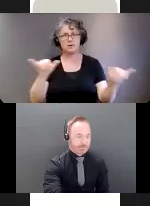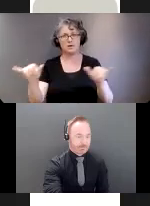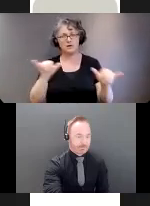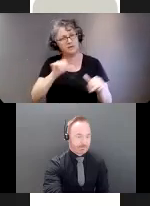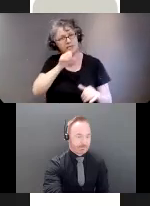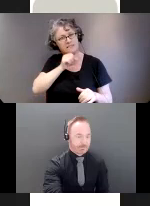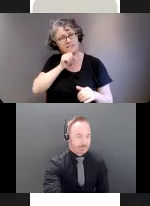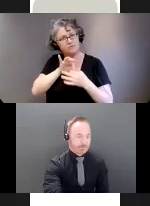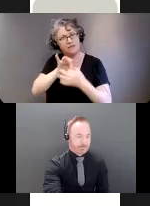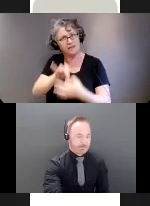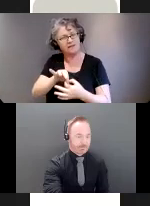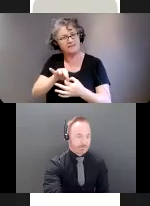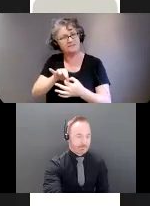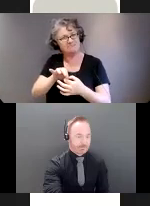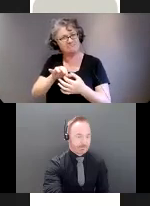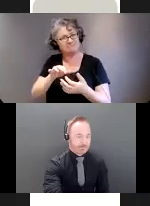age-related,